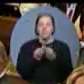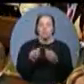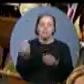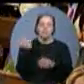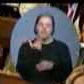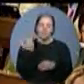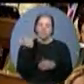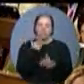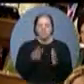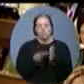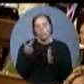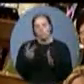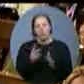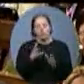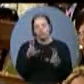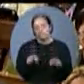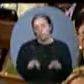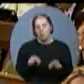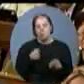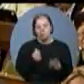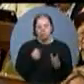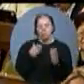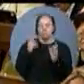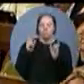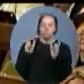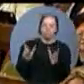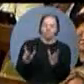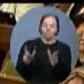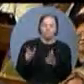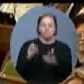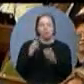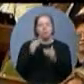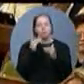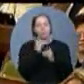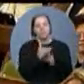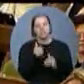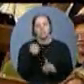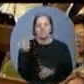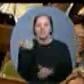haven't made up their mind on this legislation, Mr. Speaker, but Canadians have. And they say, get this legislation passed. Ah-ah!